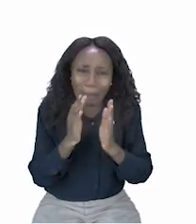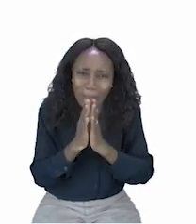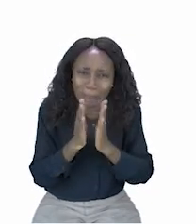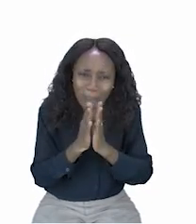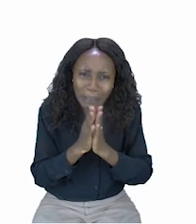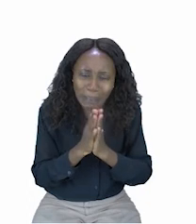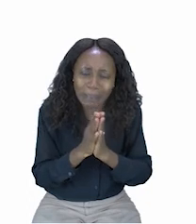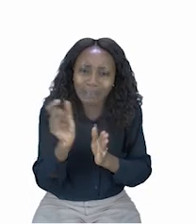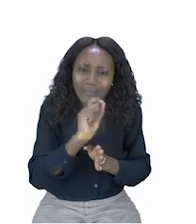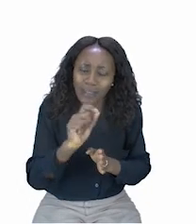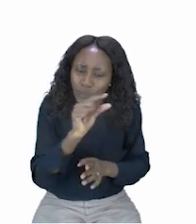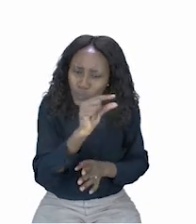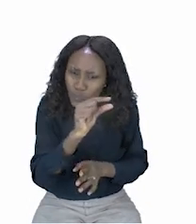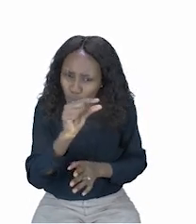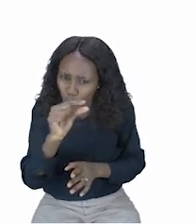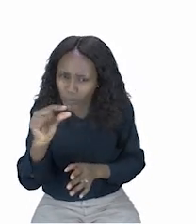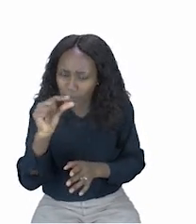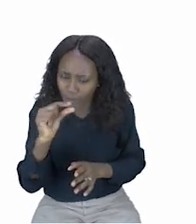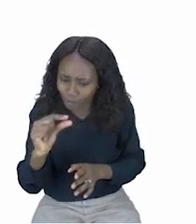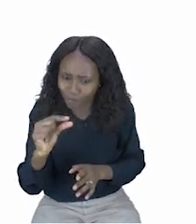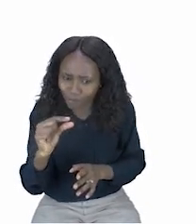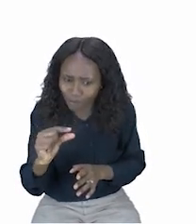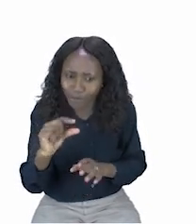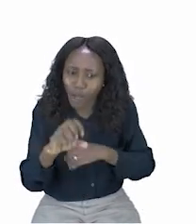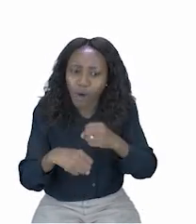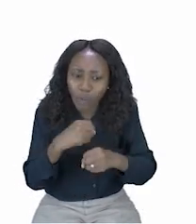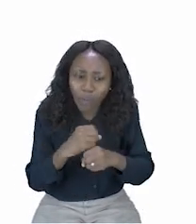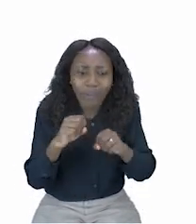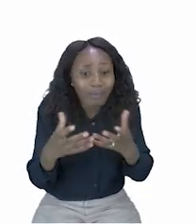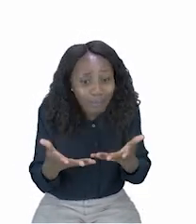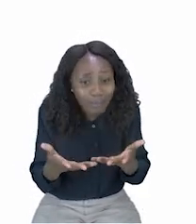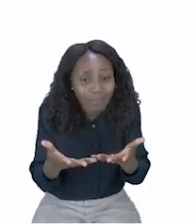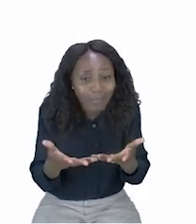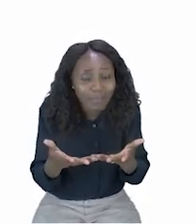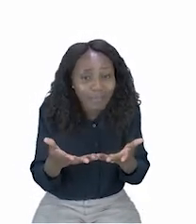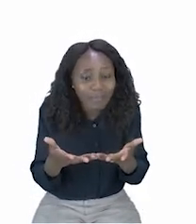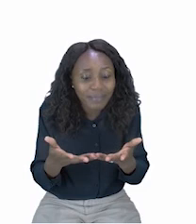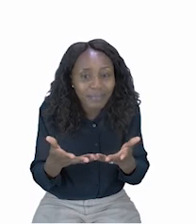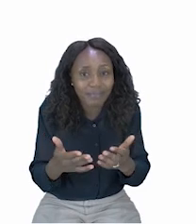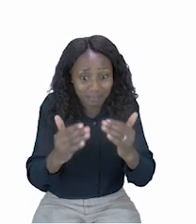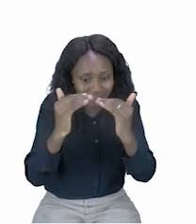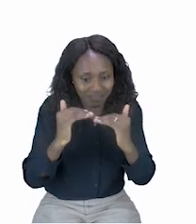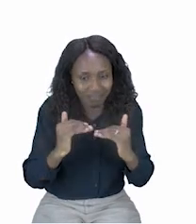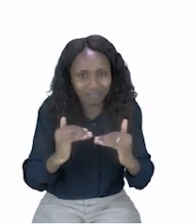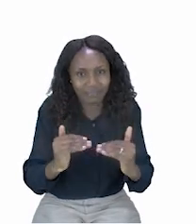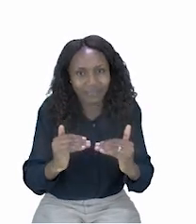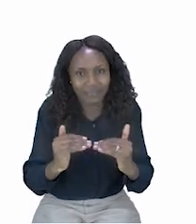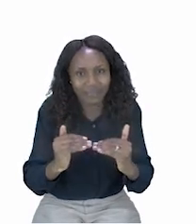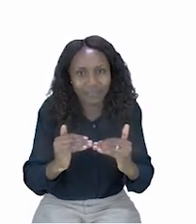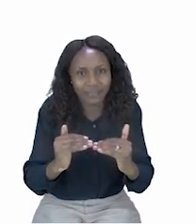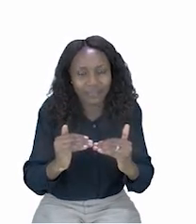in words how old you are. And then after that, you're going to tell